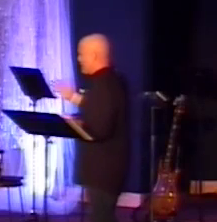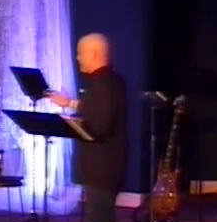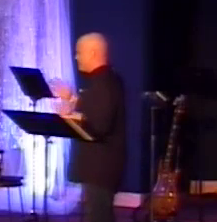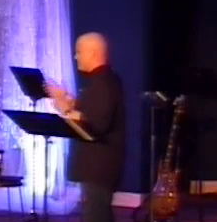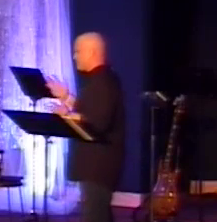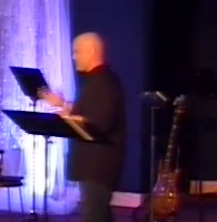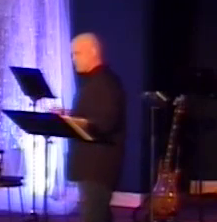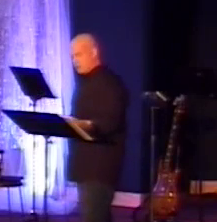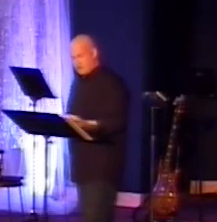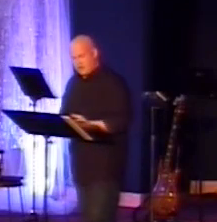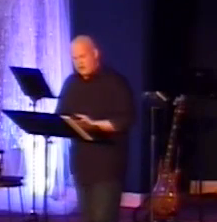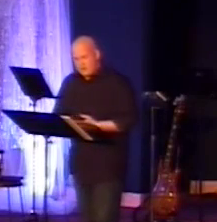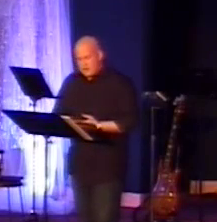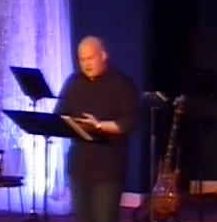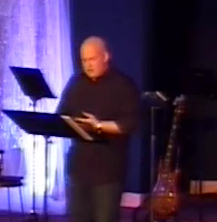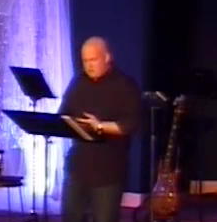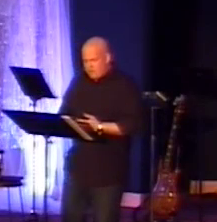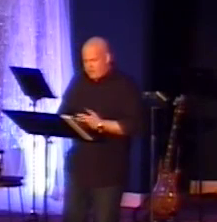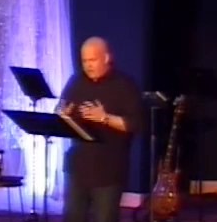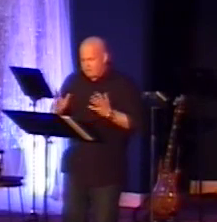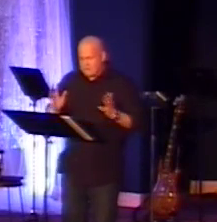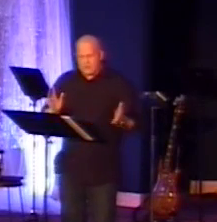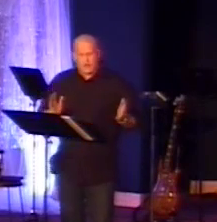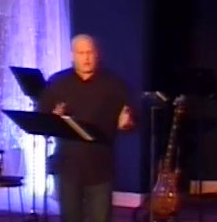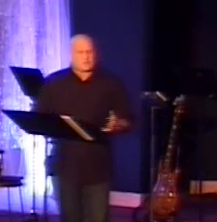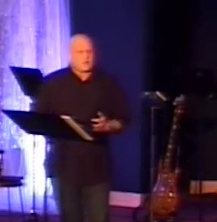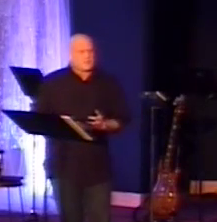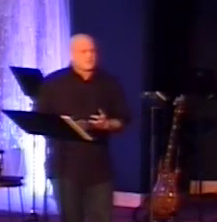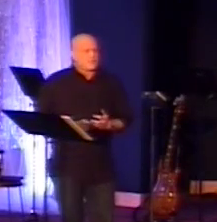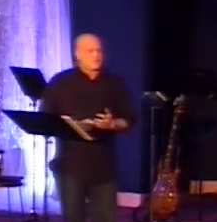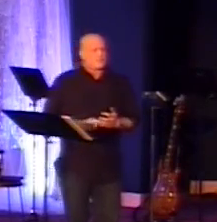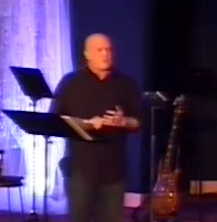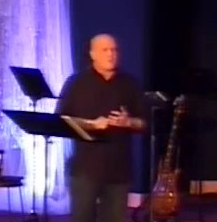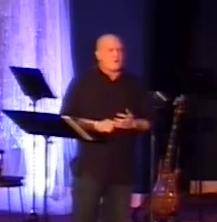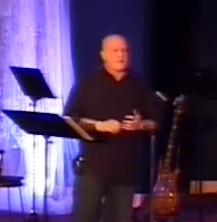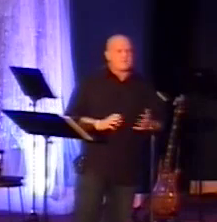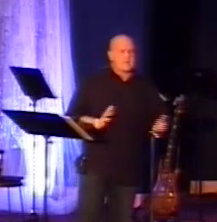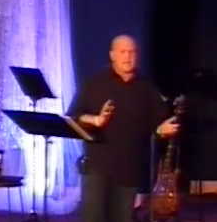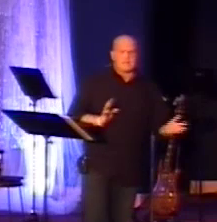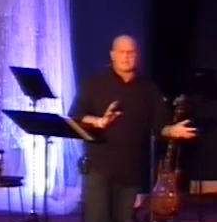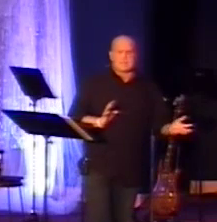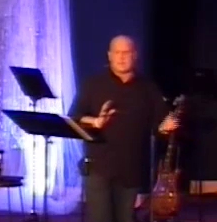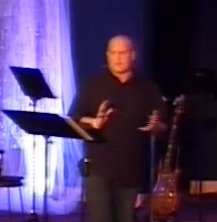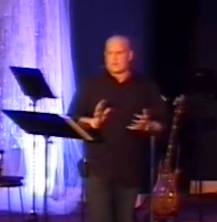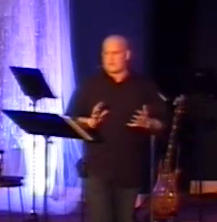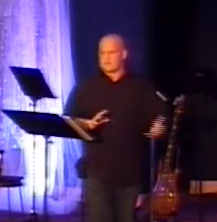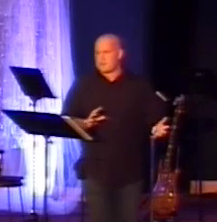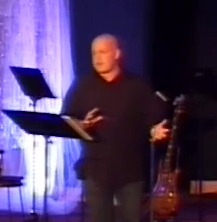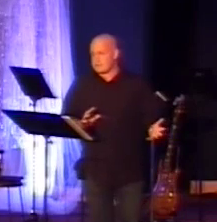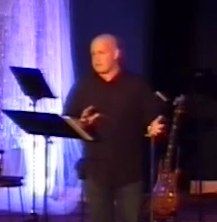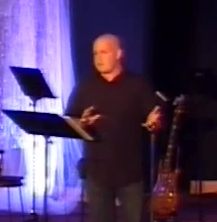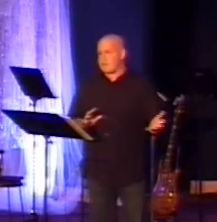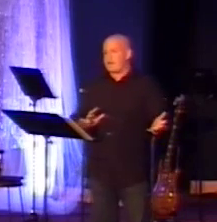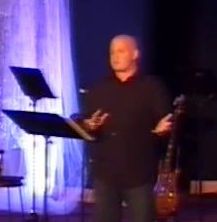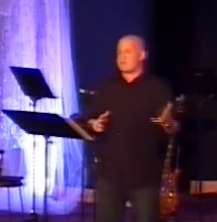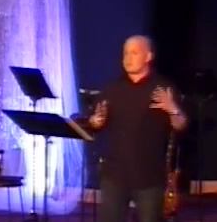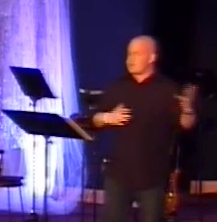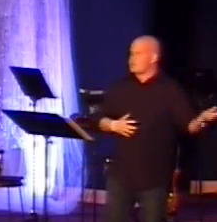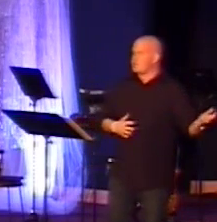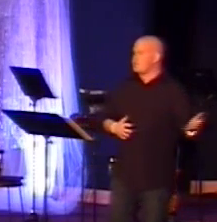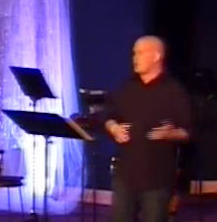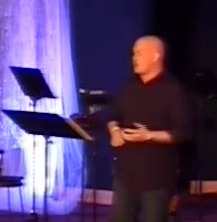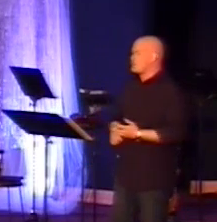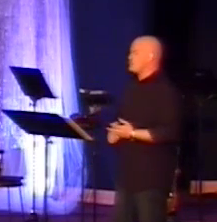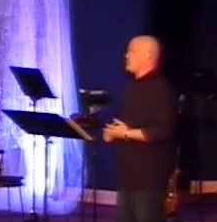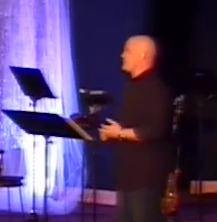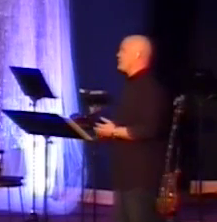start and end was pretty short. But I remember going to my supervisor one morning and saying, listen, I think this week is going to be my last week because